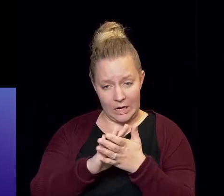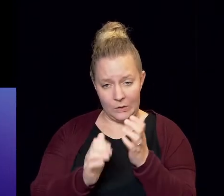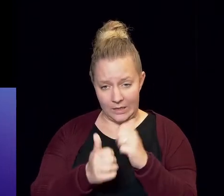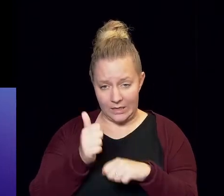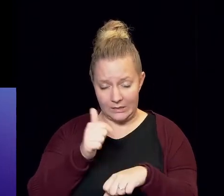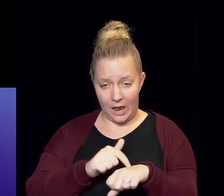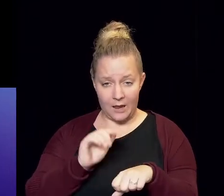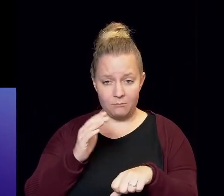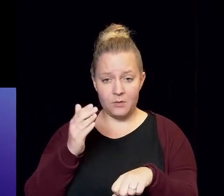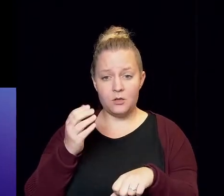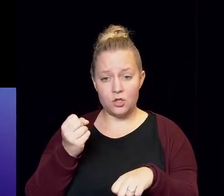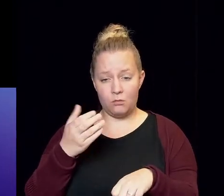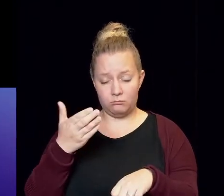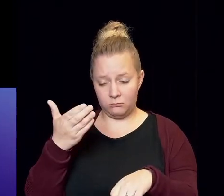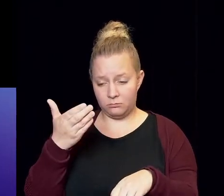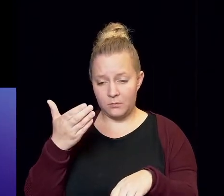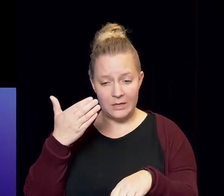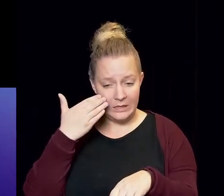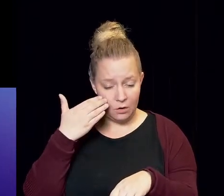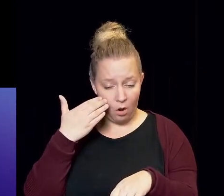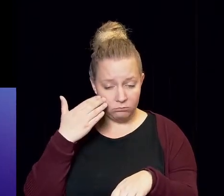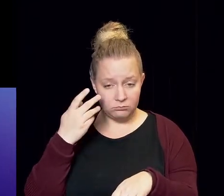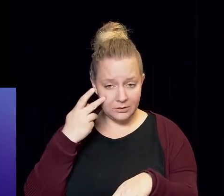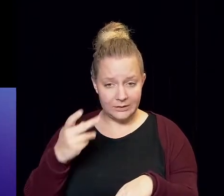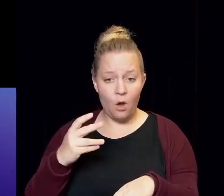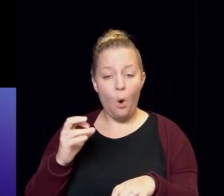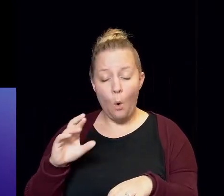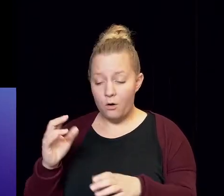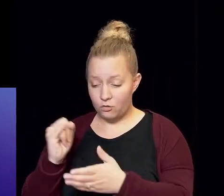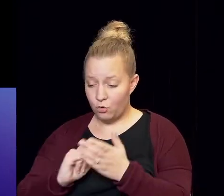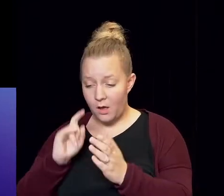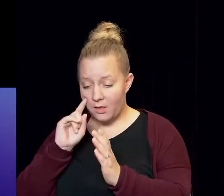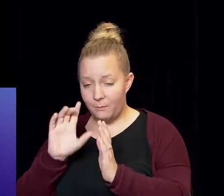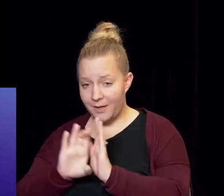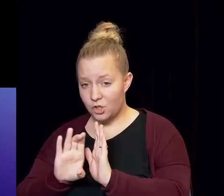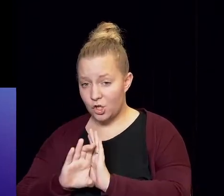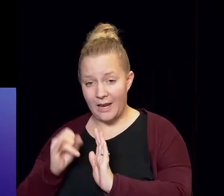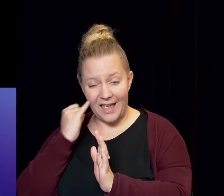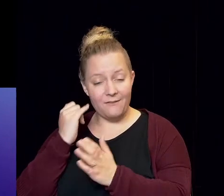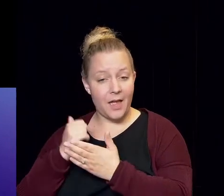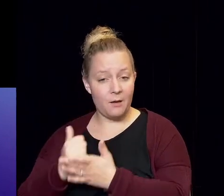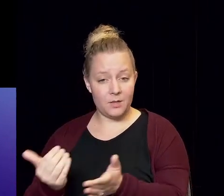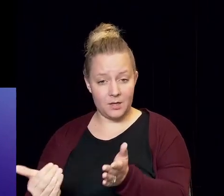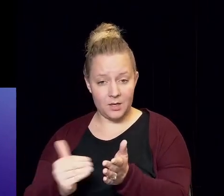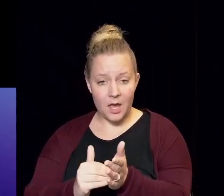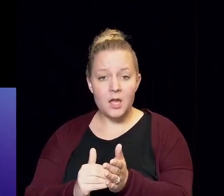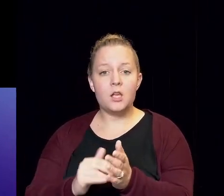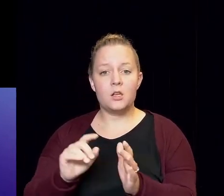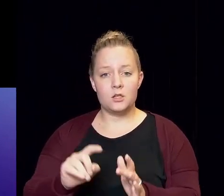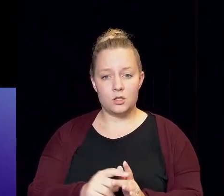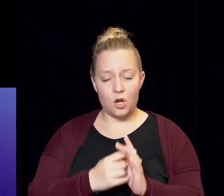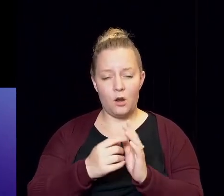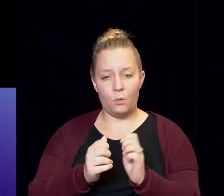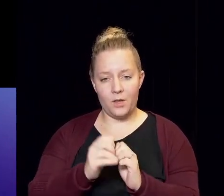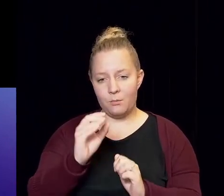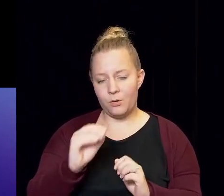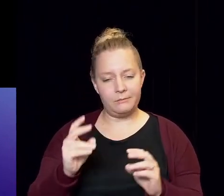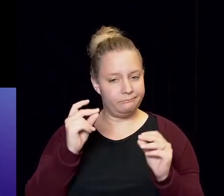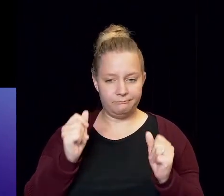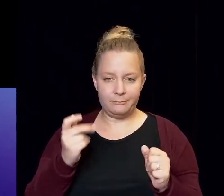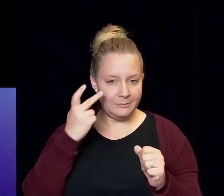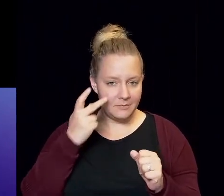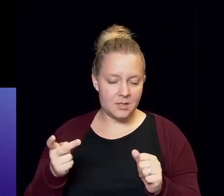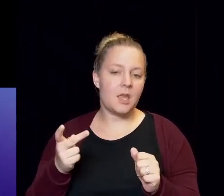of you, or the picture if that helps you. Again, I like to start with my percent because I see it. It jumps out at me right